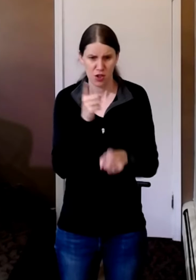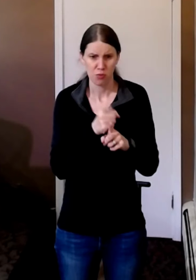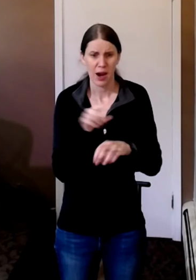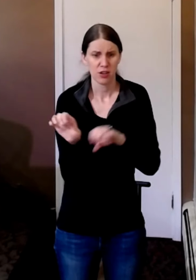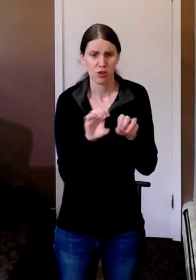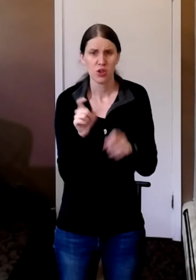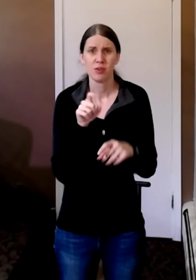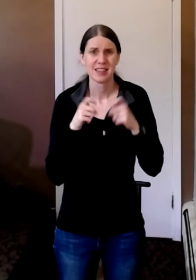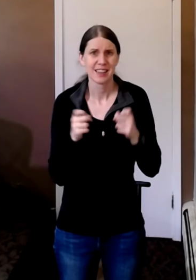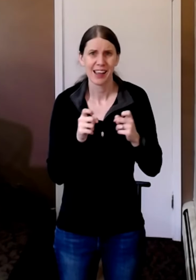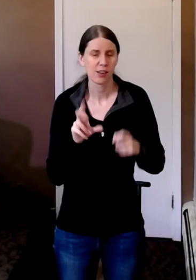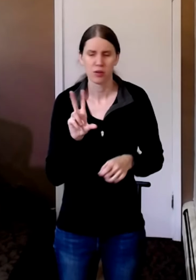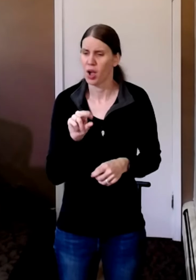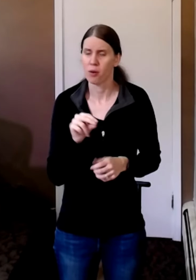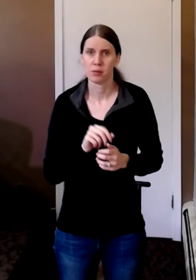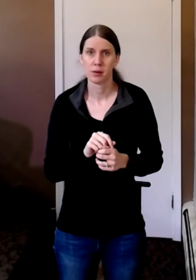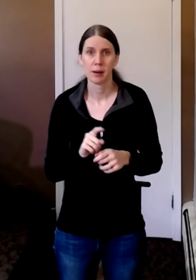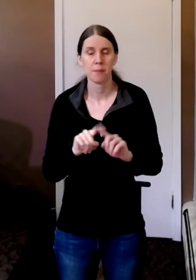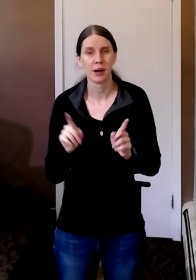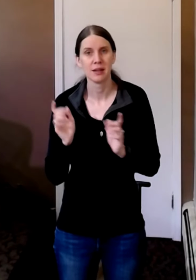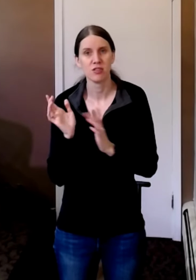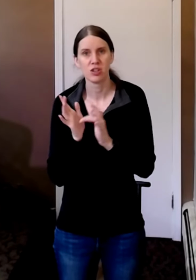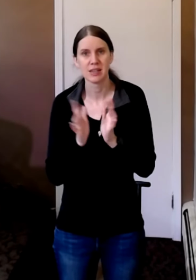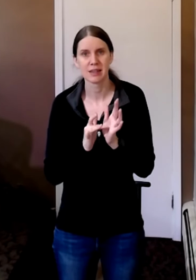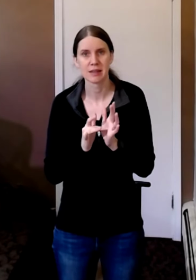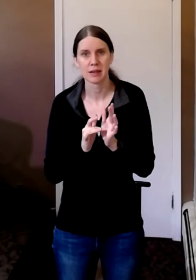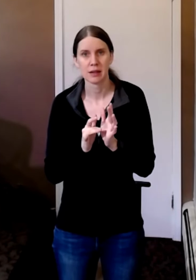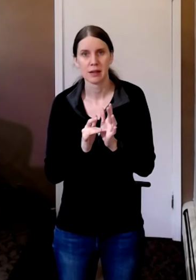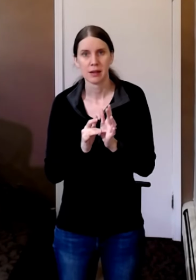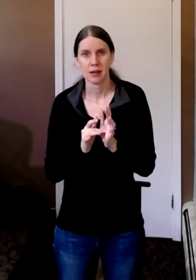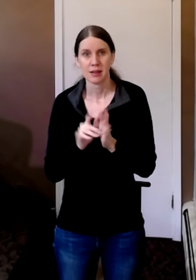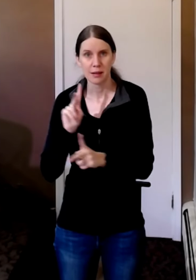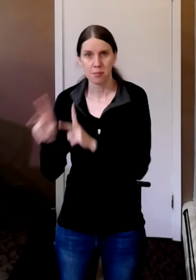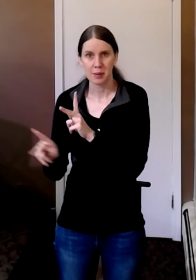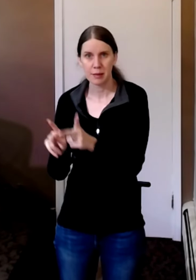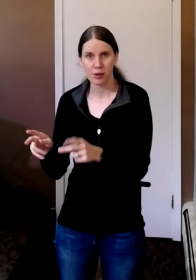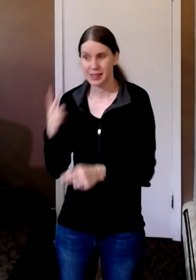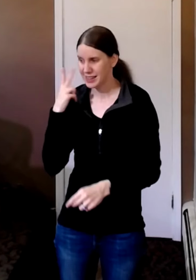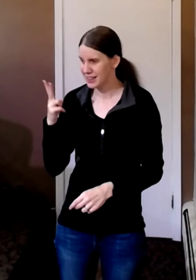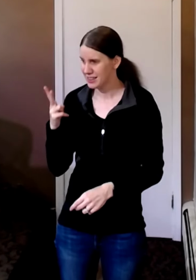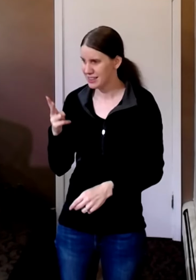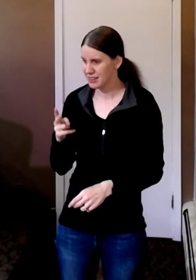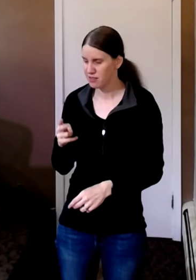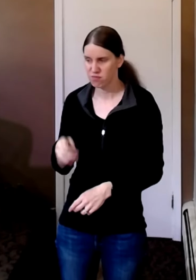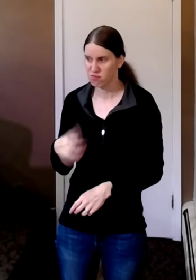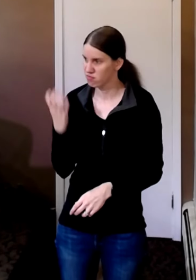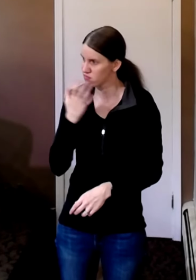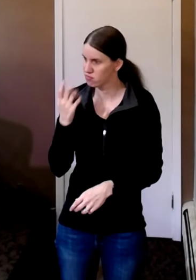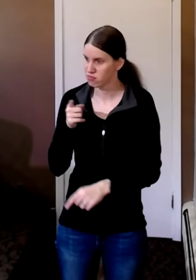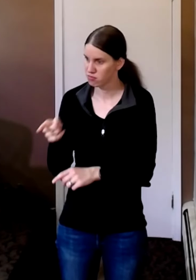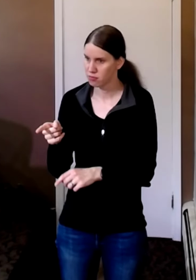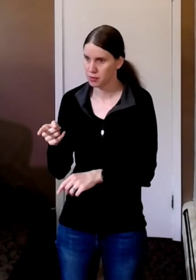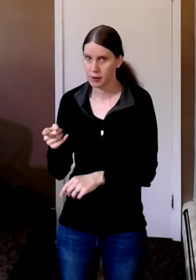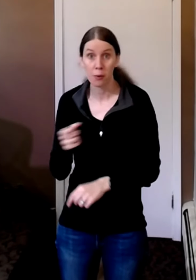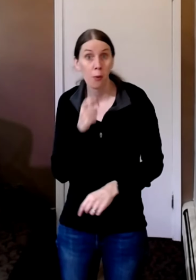No. Jesus, the people he got frustrated with the most was the religious